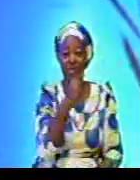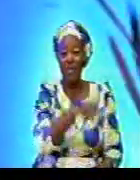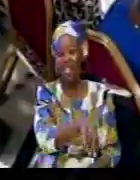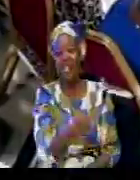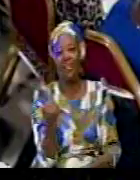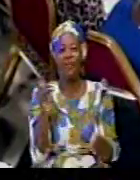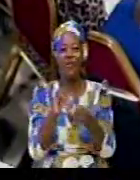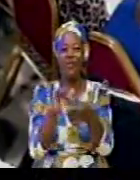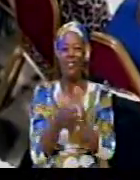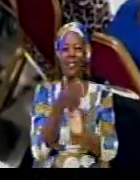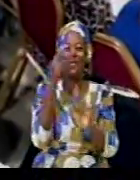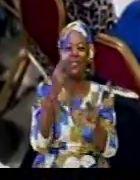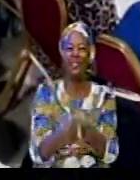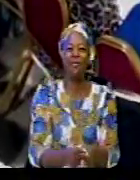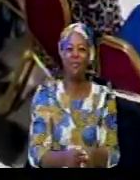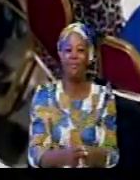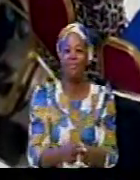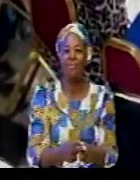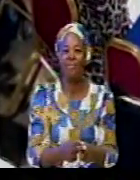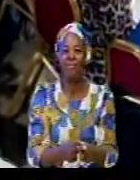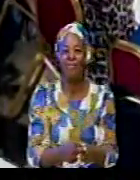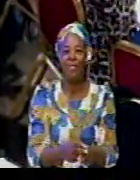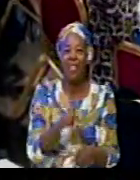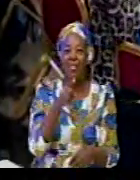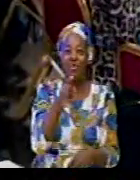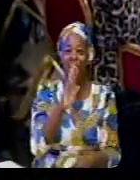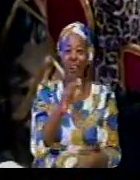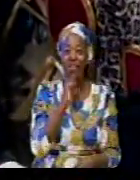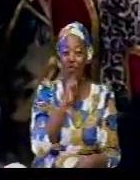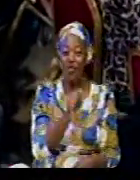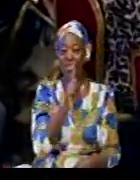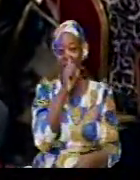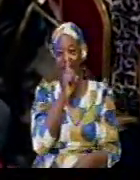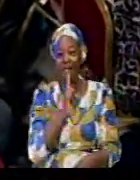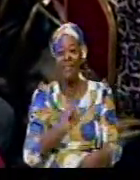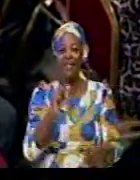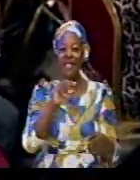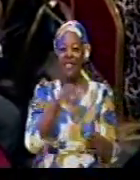thee. You are not alone anymore.